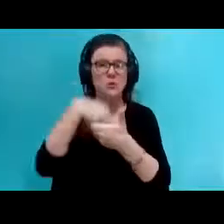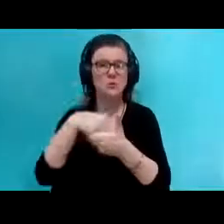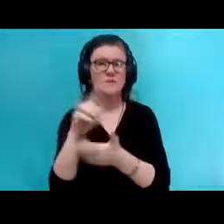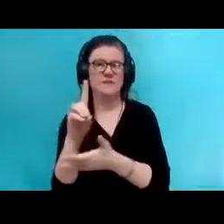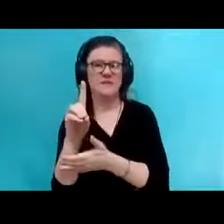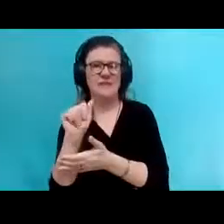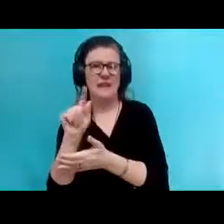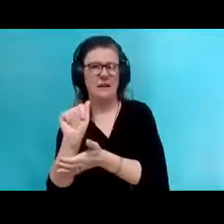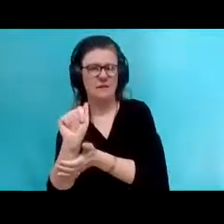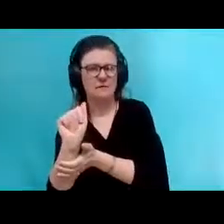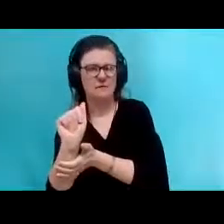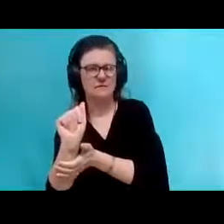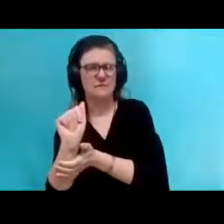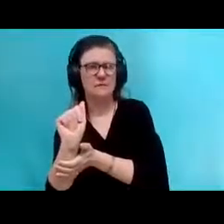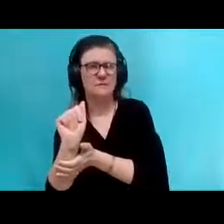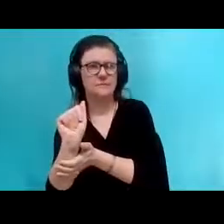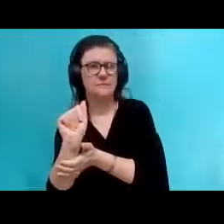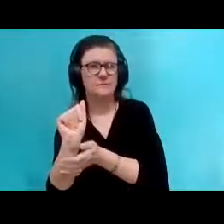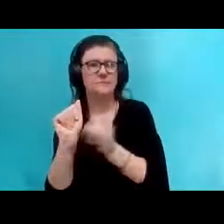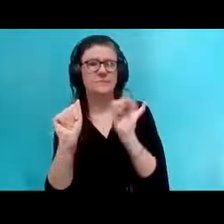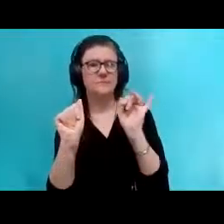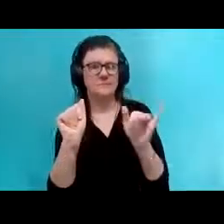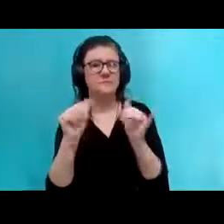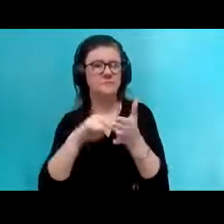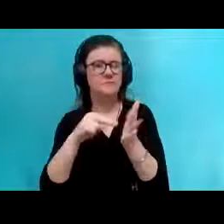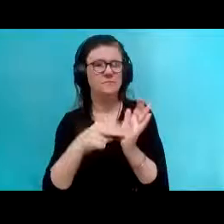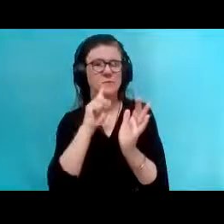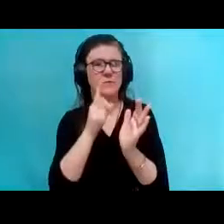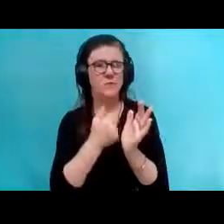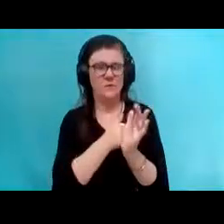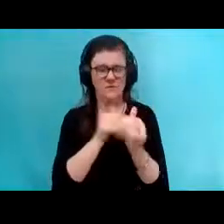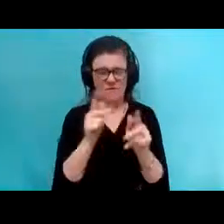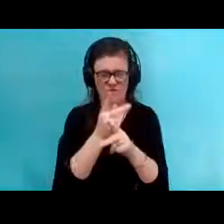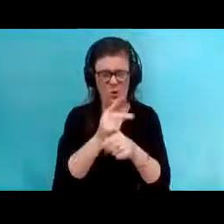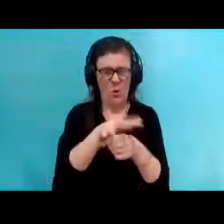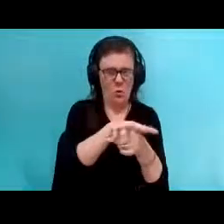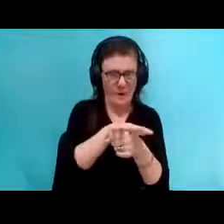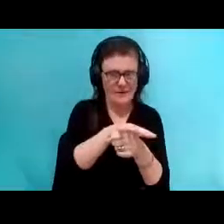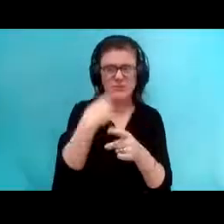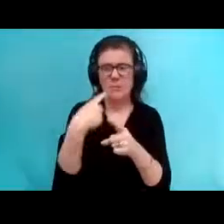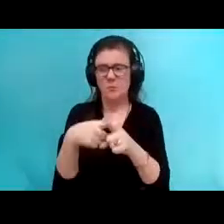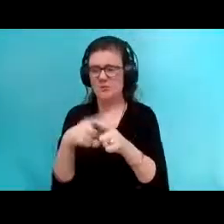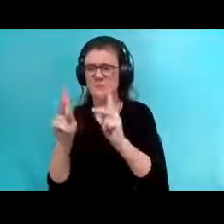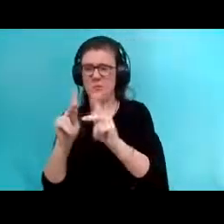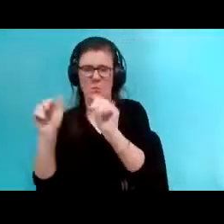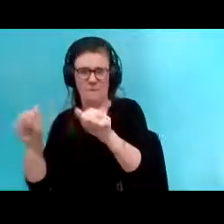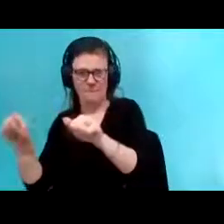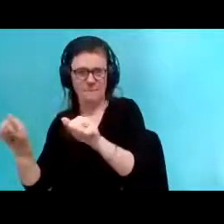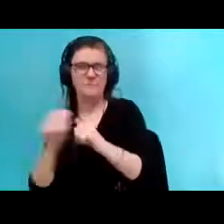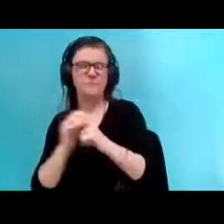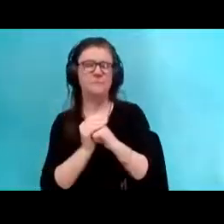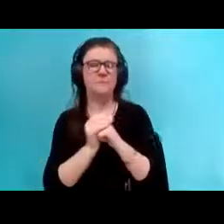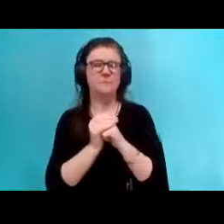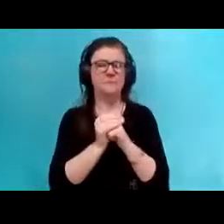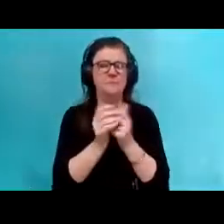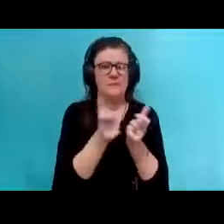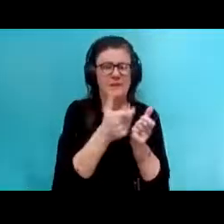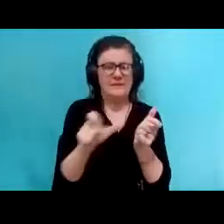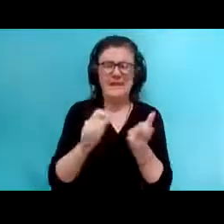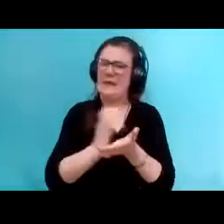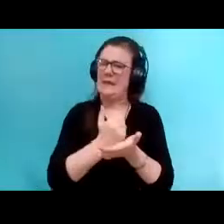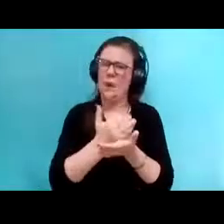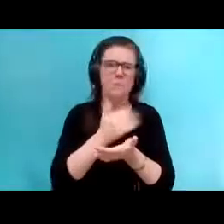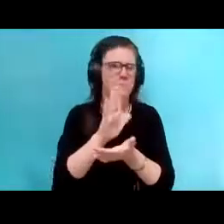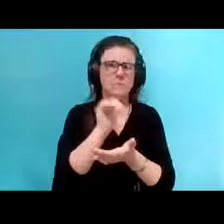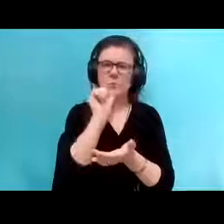us, data disaggregation by disability and by location. We're yet to include disaggregation by income status, but again,